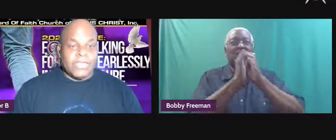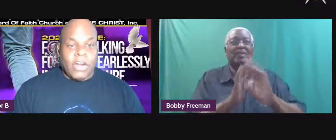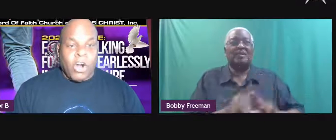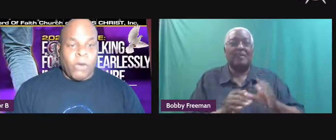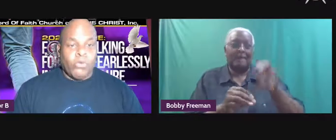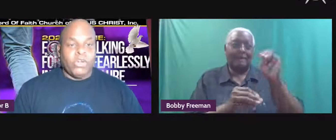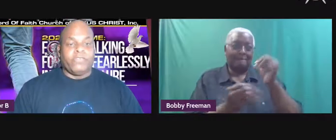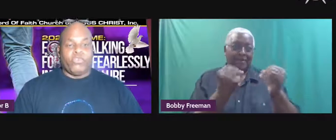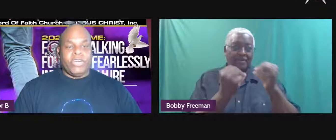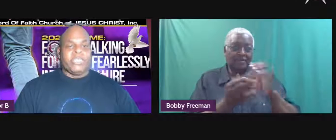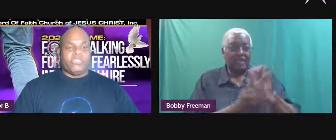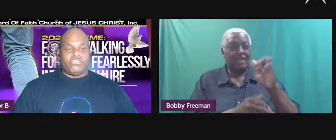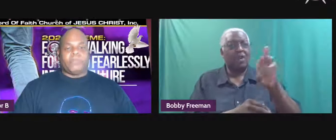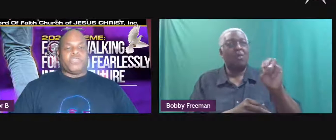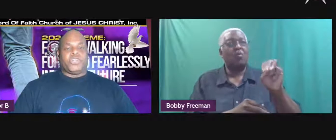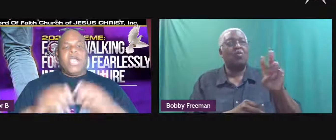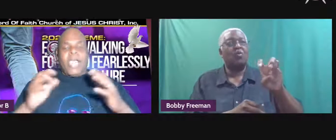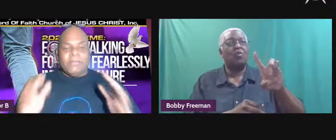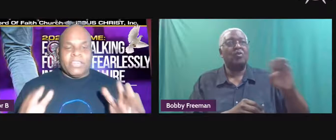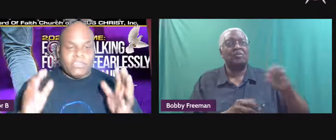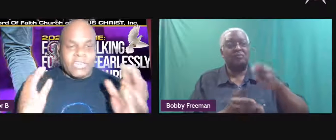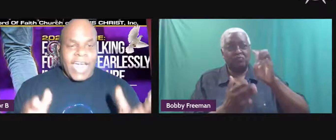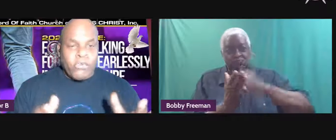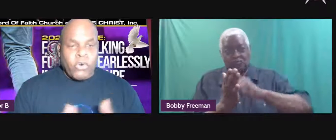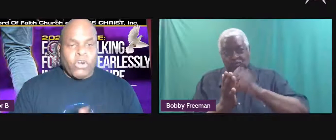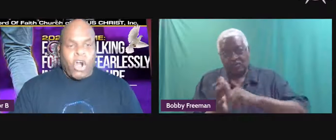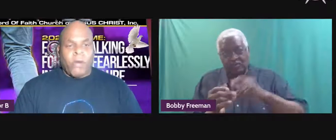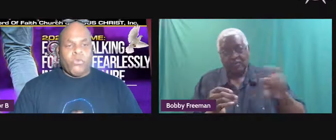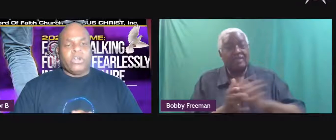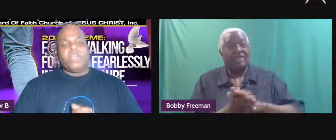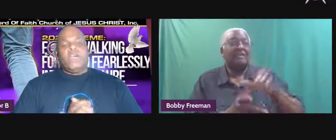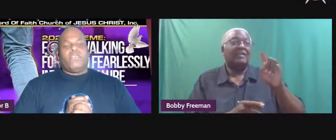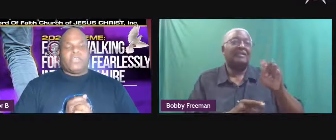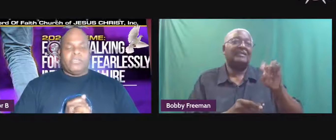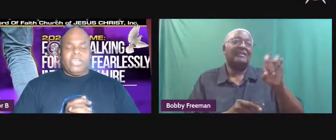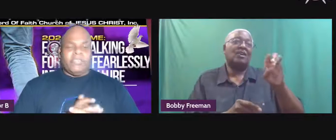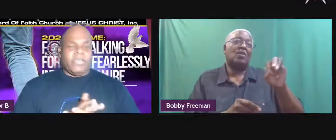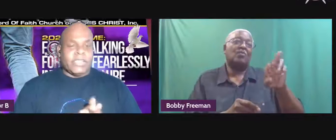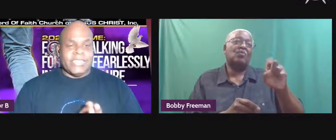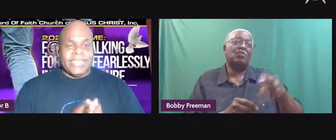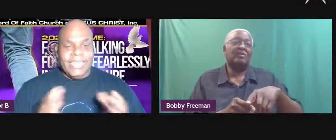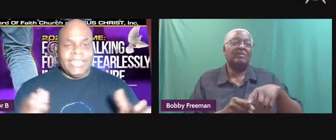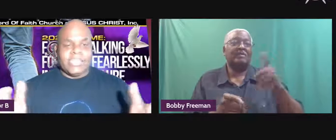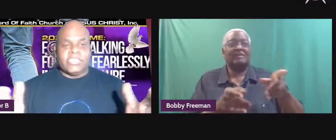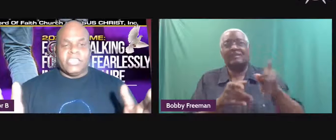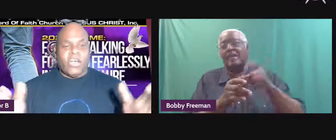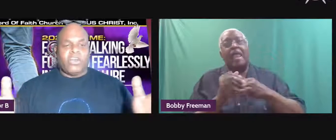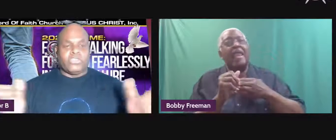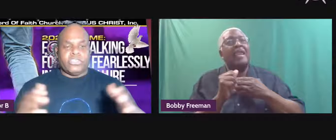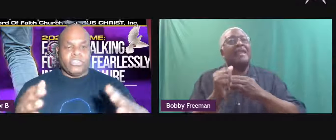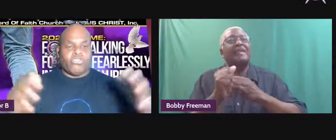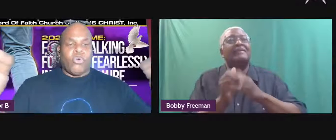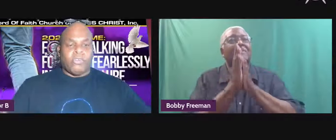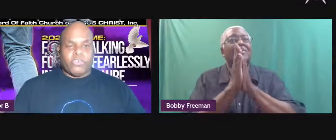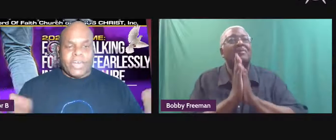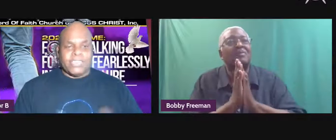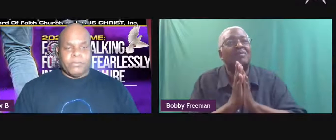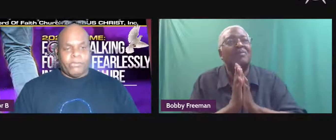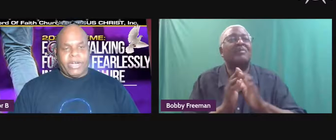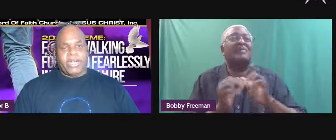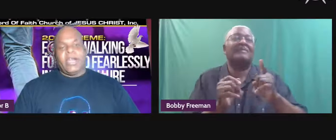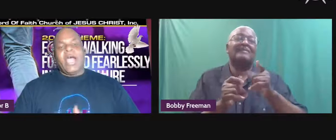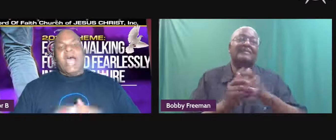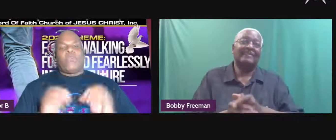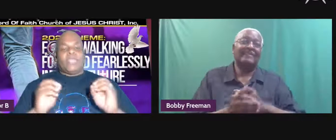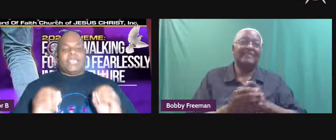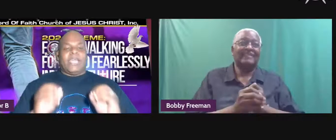Minister Thomasina Armwood for reading the scripture and Minister Tyrone Armwood for giving us and leading us to the altar, to the throne of grace